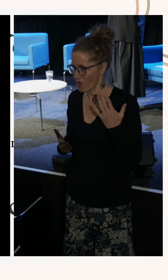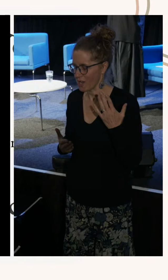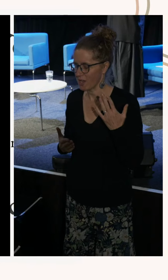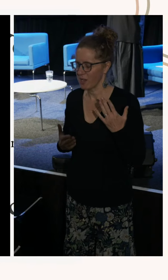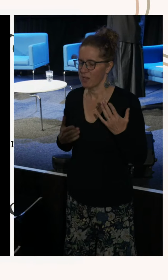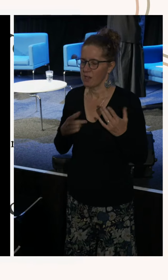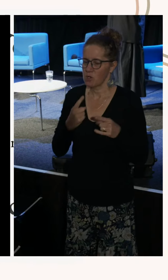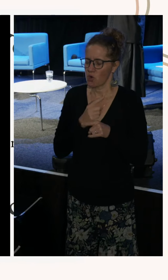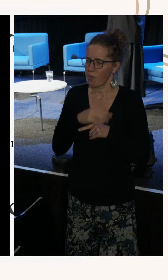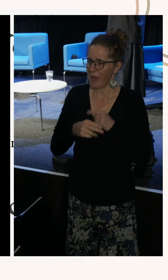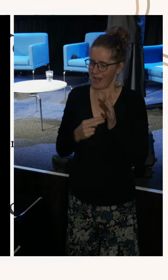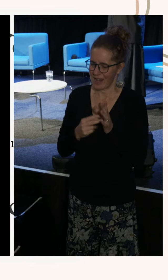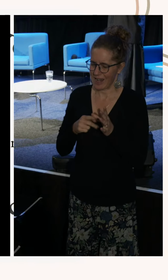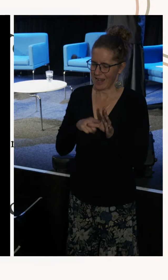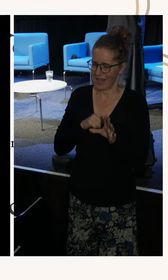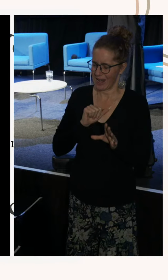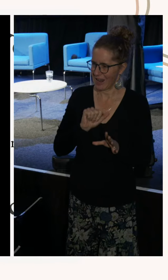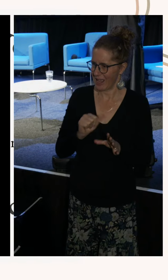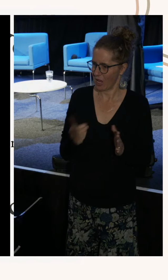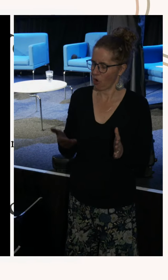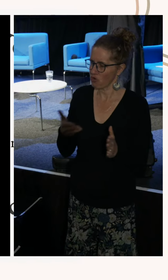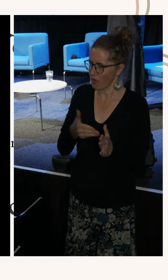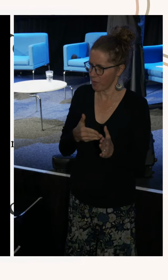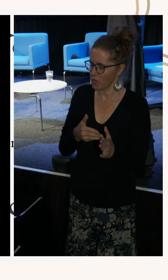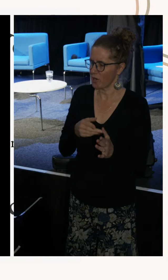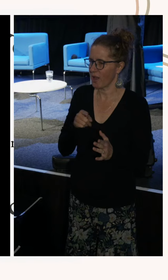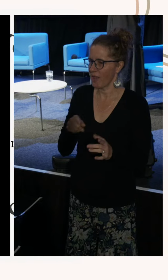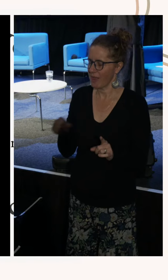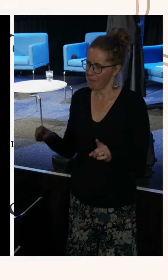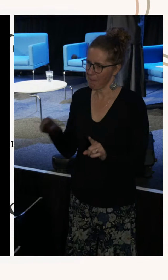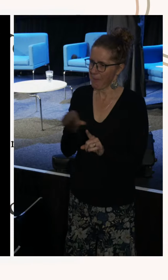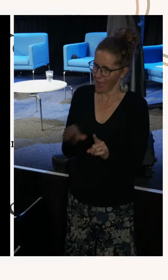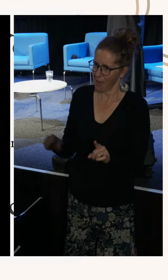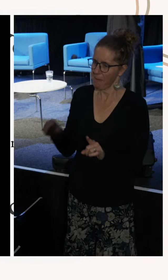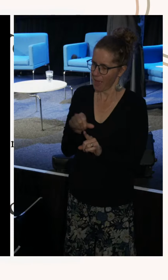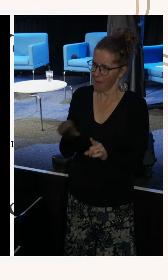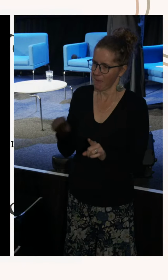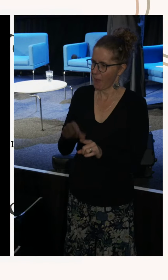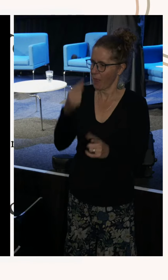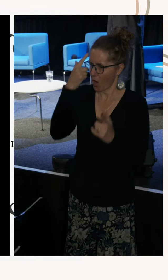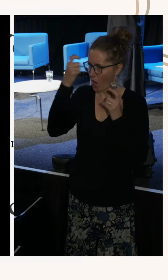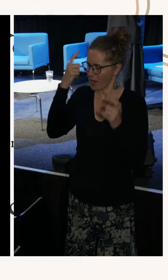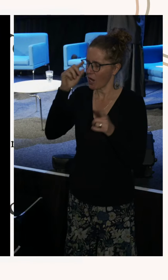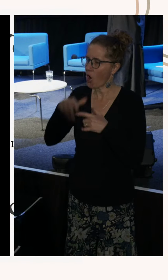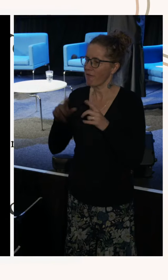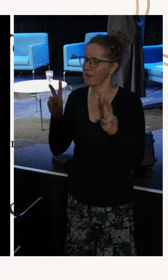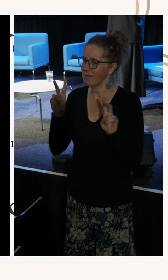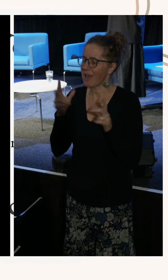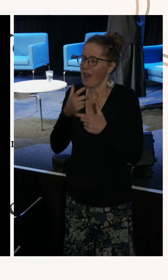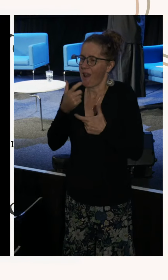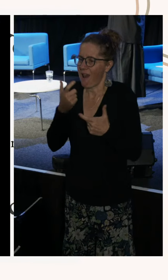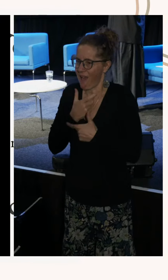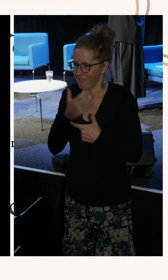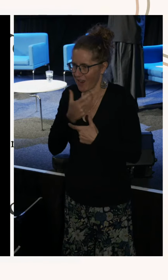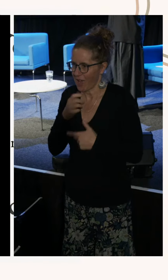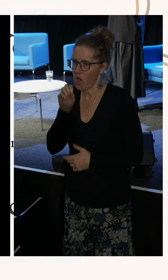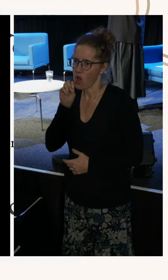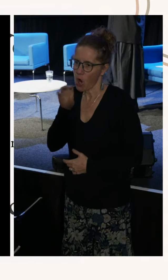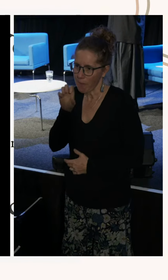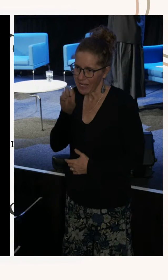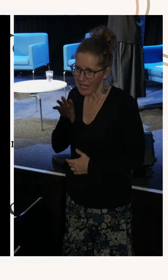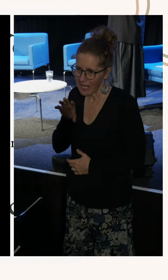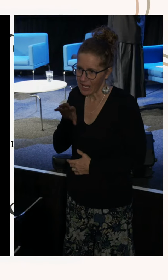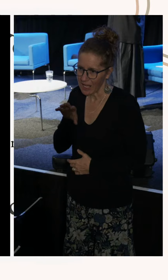Nayuka's contribution, they returned a lot to this idea of laughter and comedy,